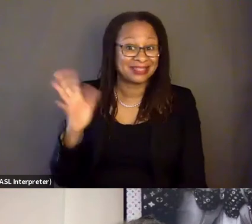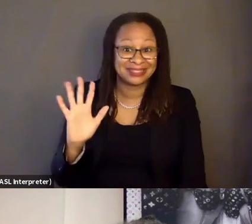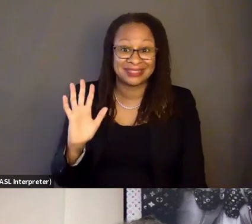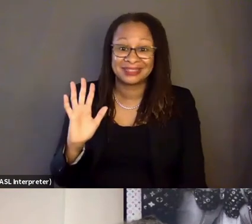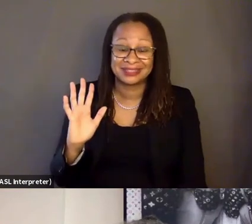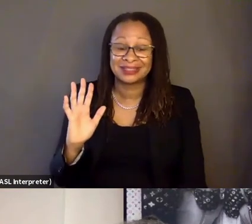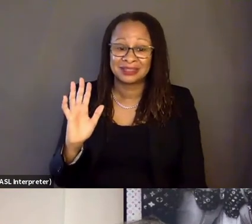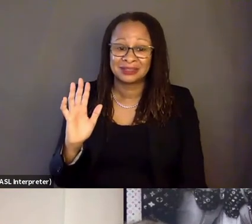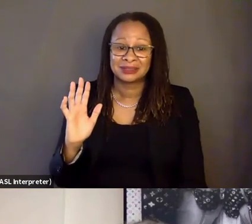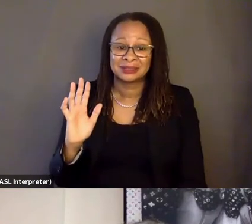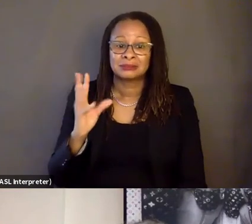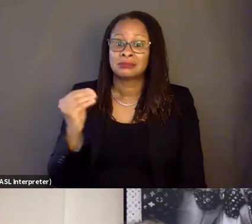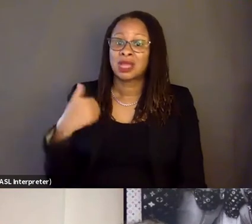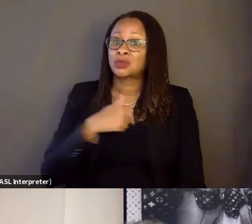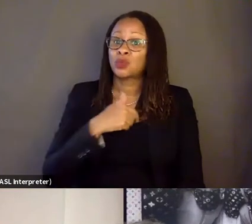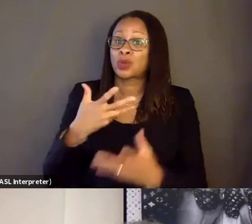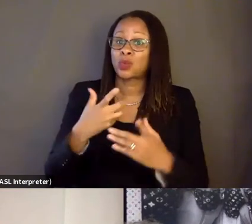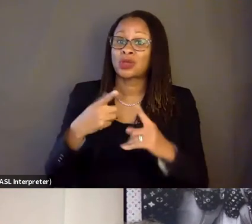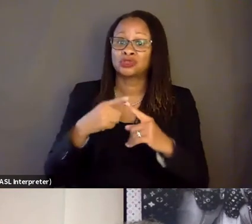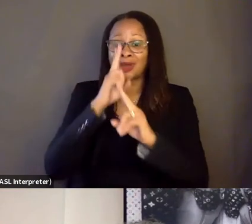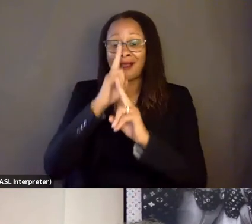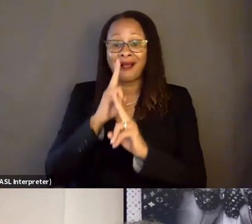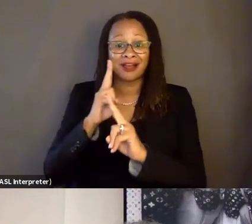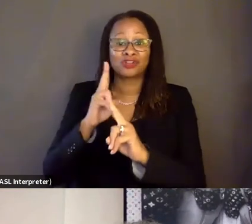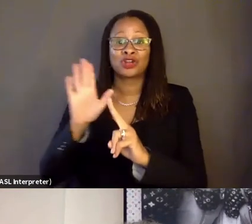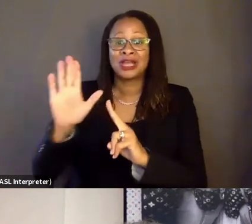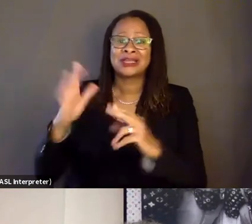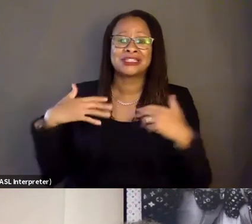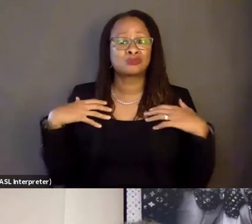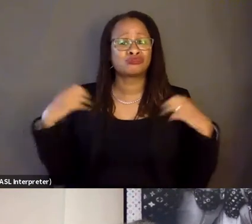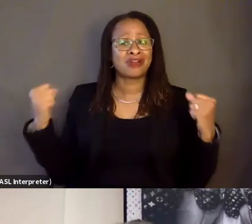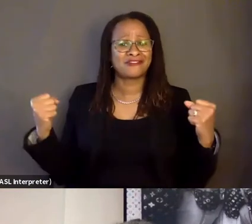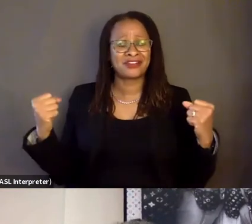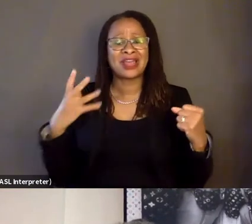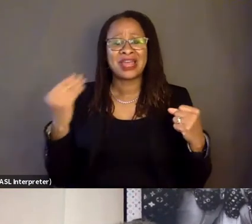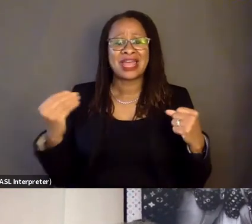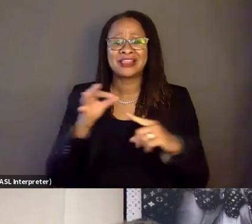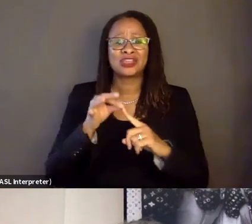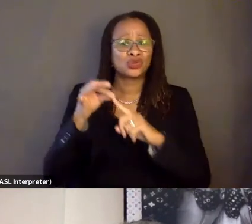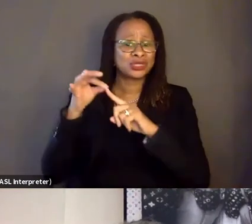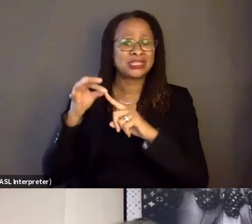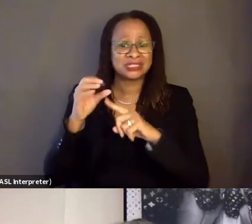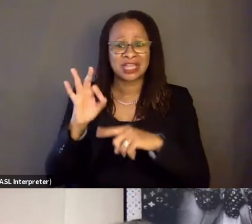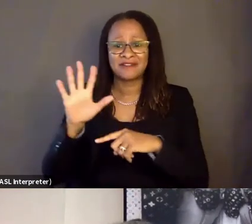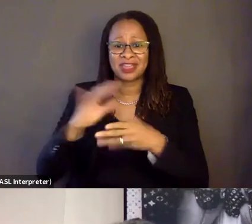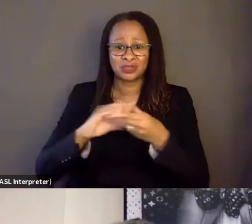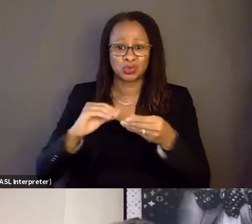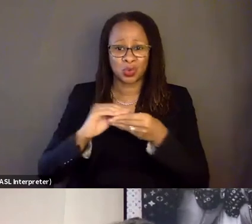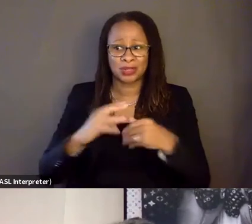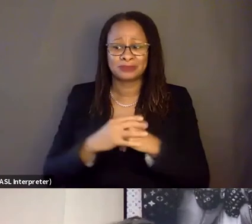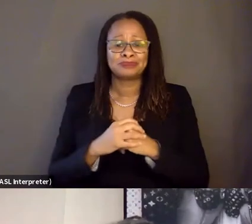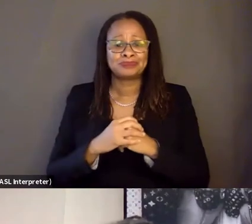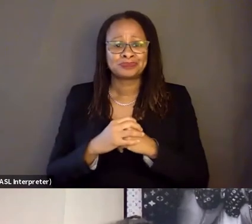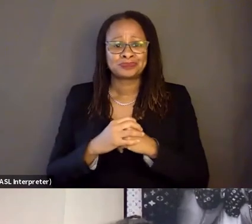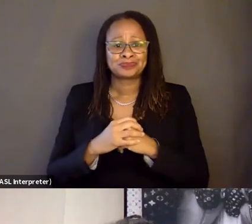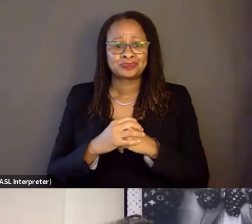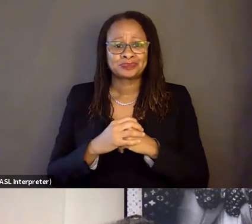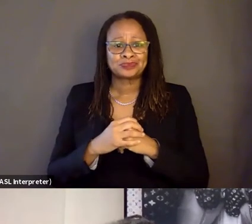And we wanted to honor his bravery and the uniqueness of that story. And so